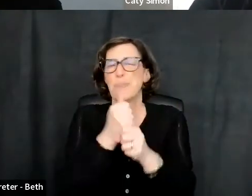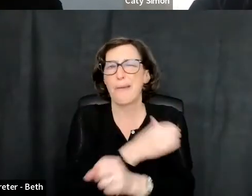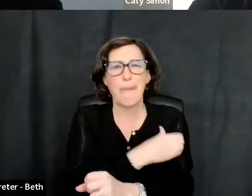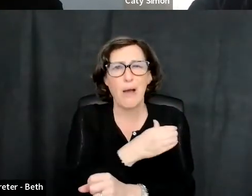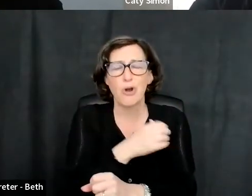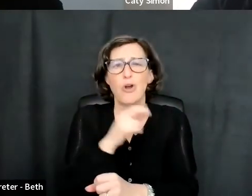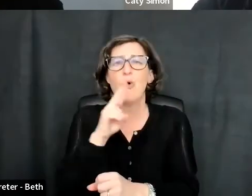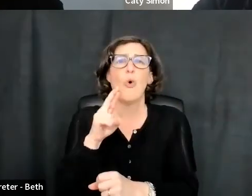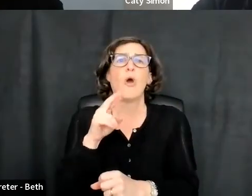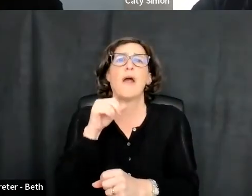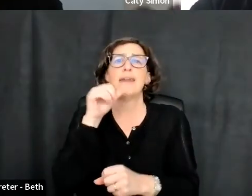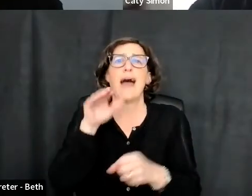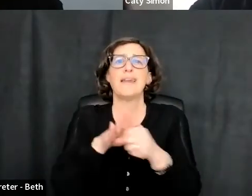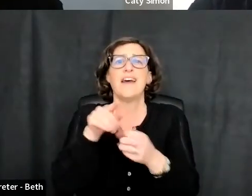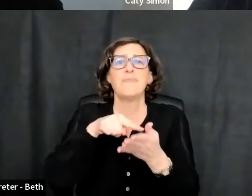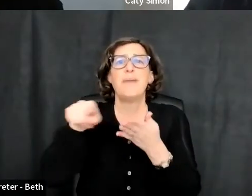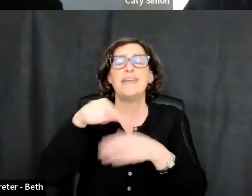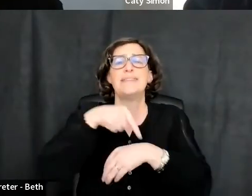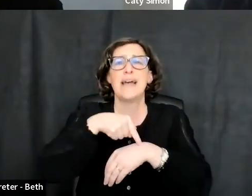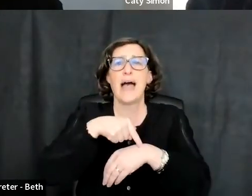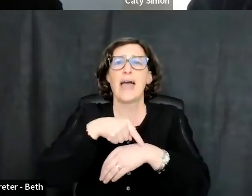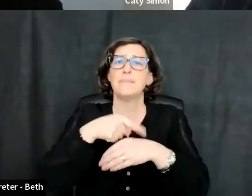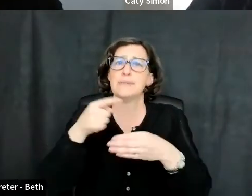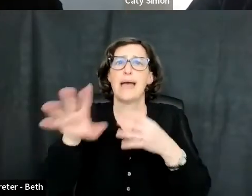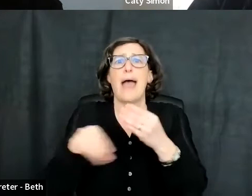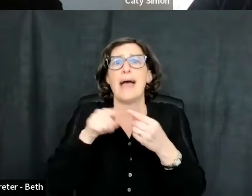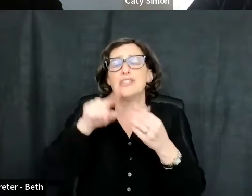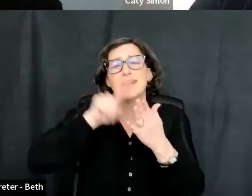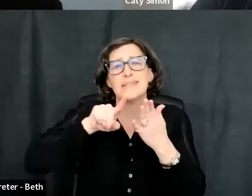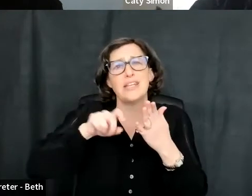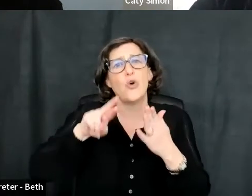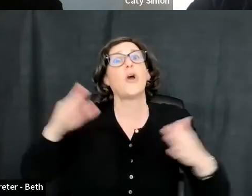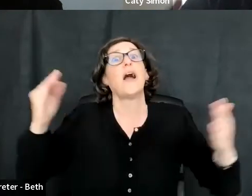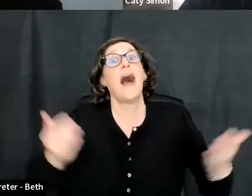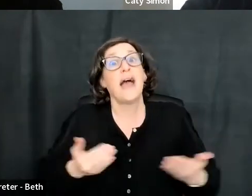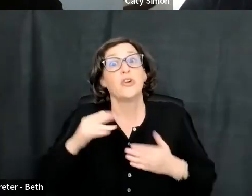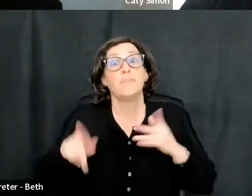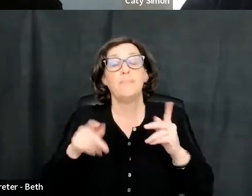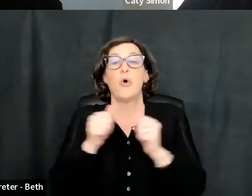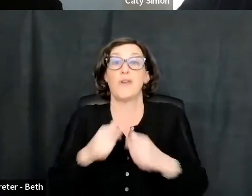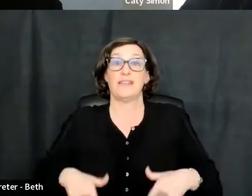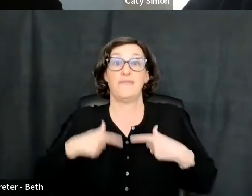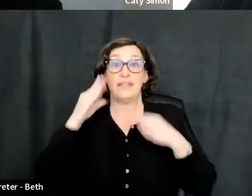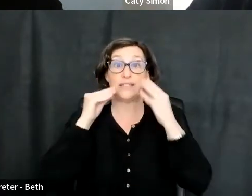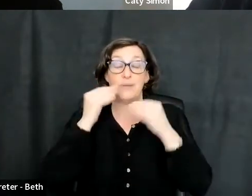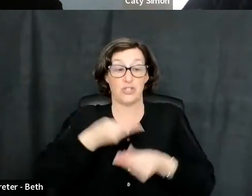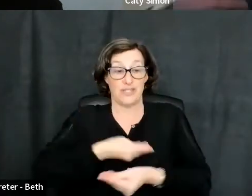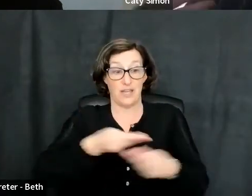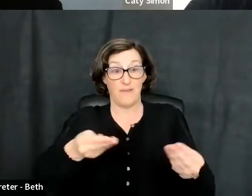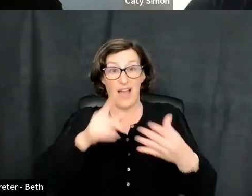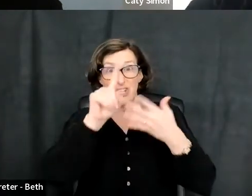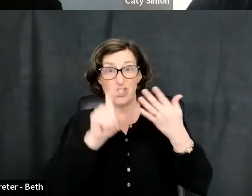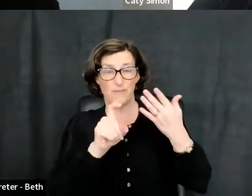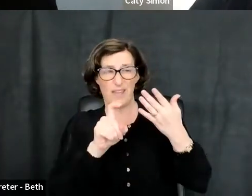enough paid time to give meaningful input on a study, or hiring people with living experience to administer a survey that they had no input